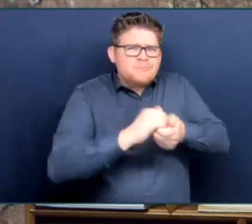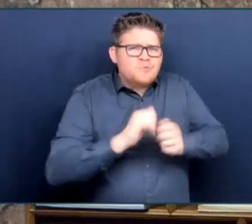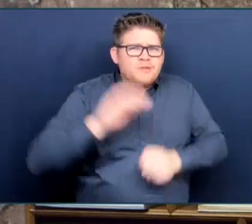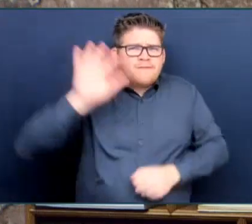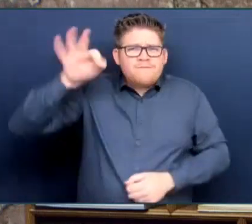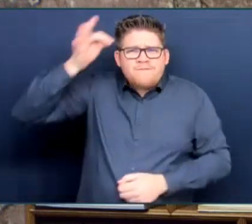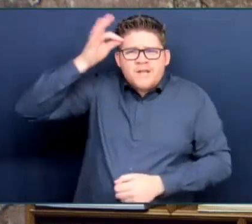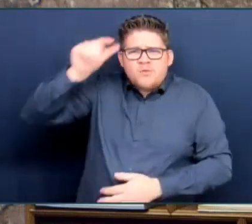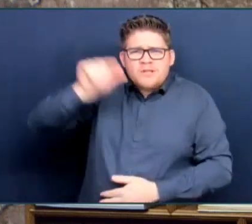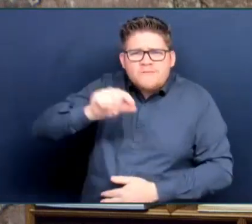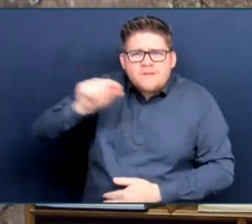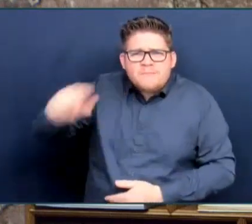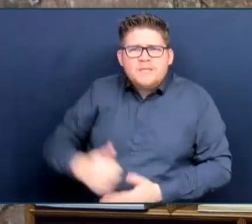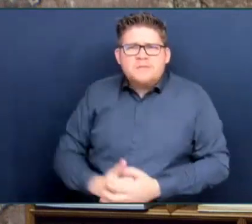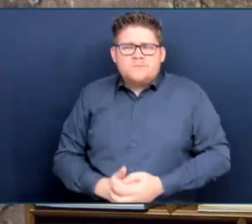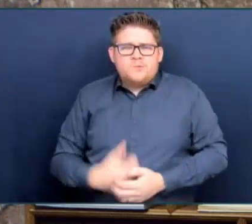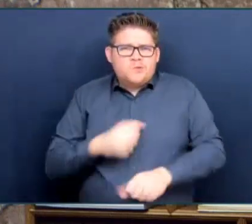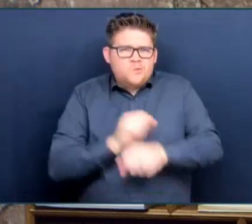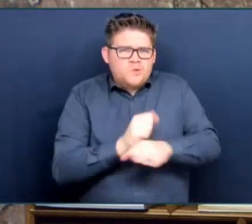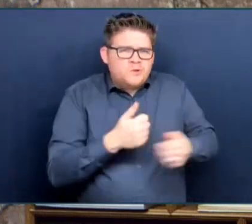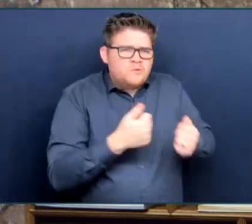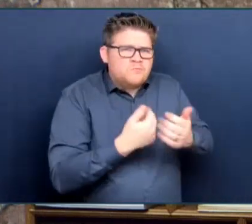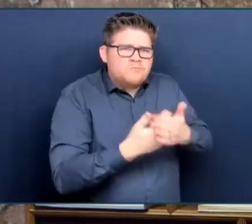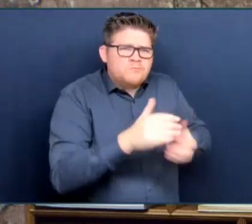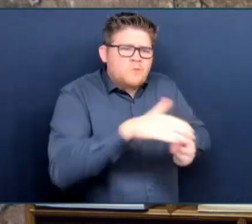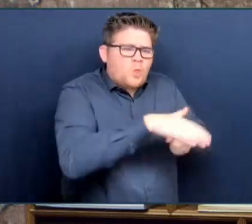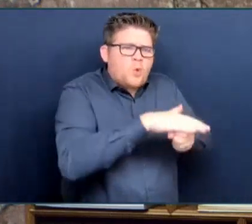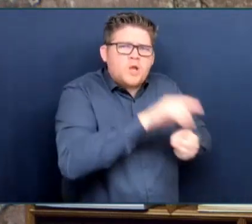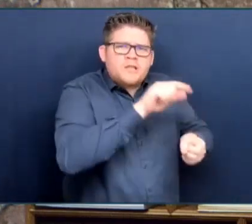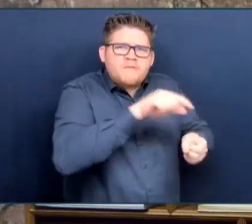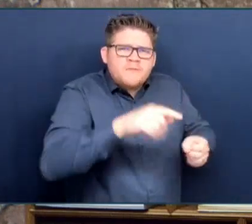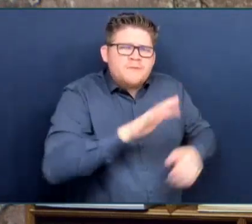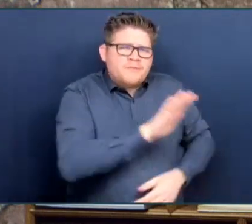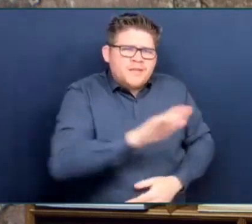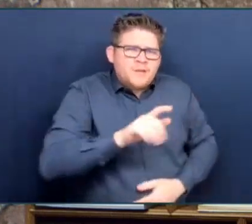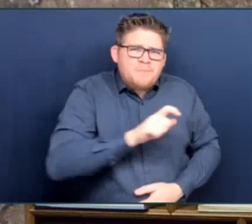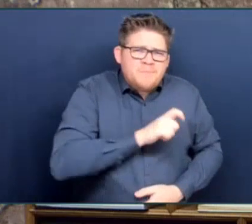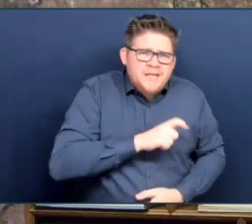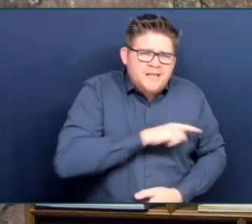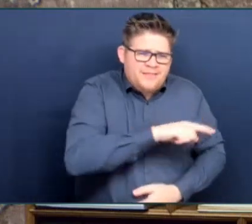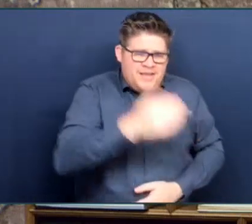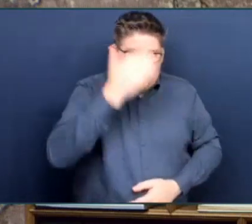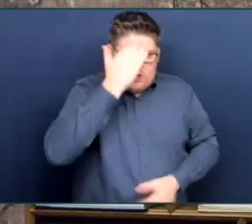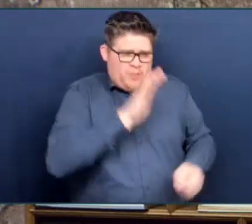in terms on the social side of things, to ensure that people in this province are safe.